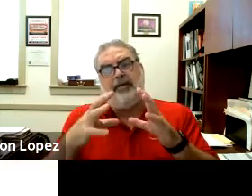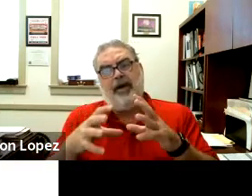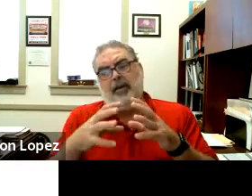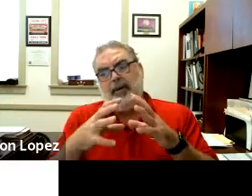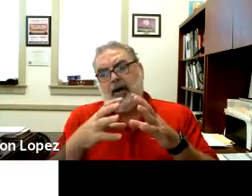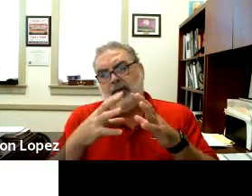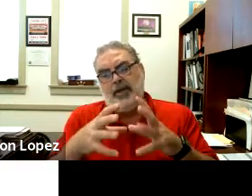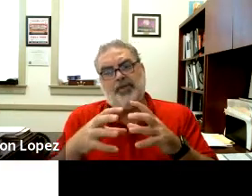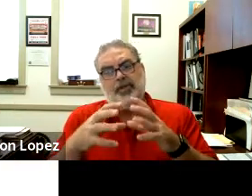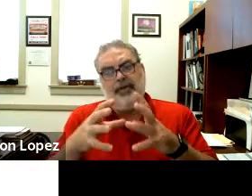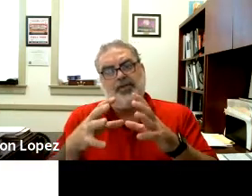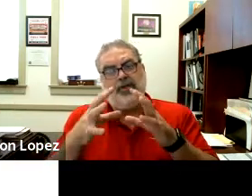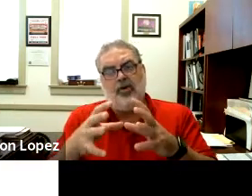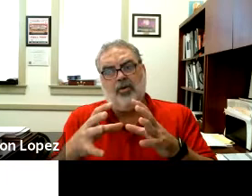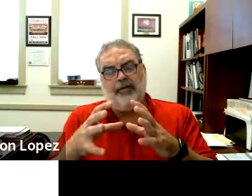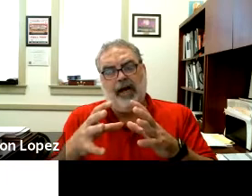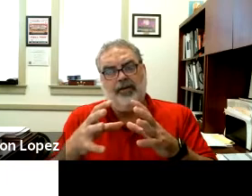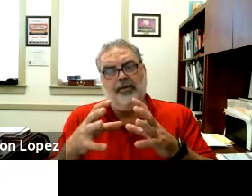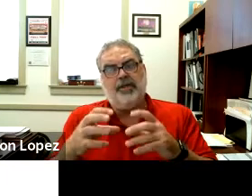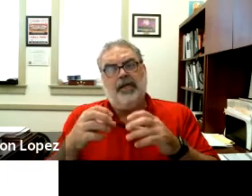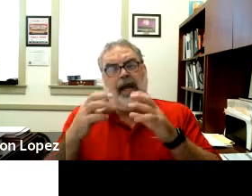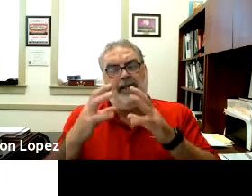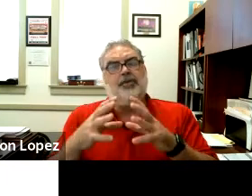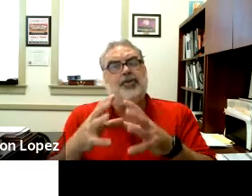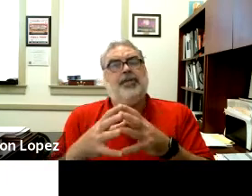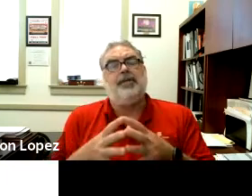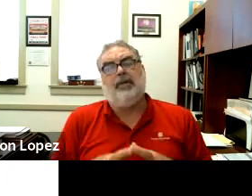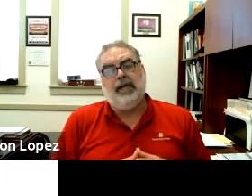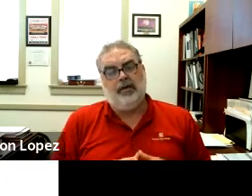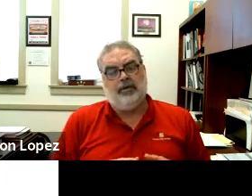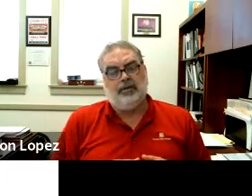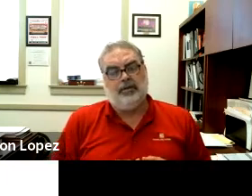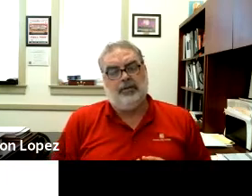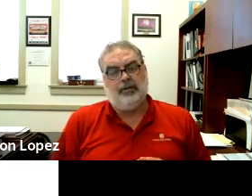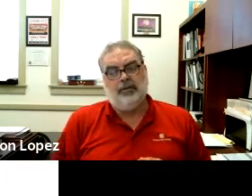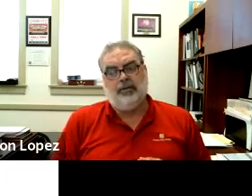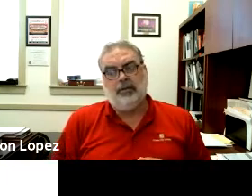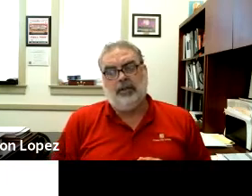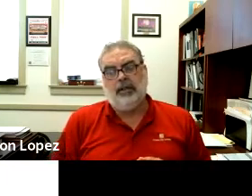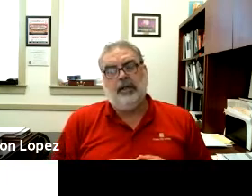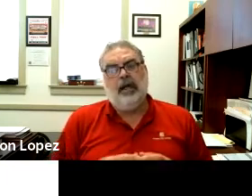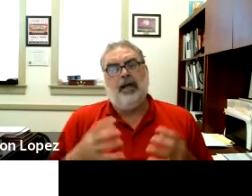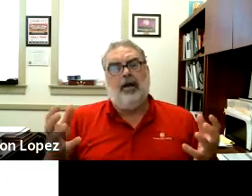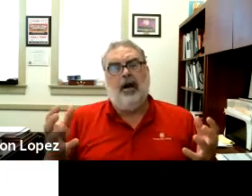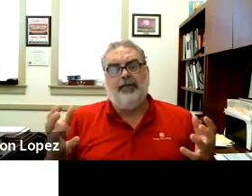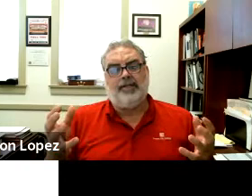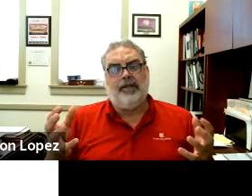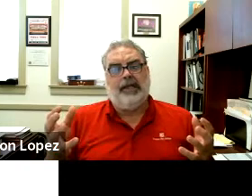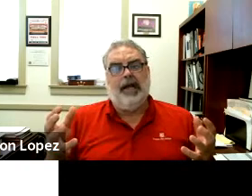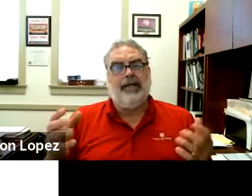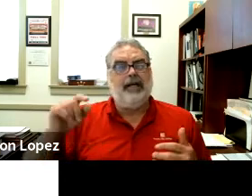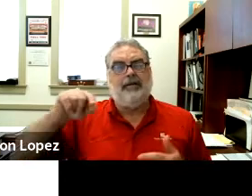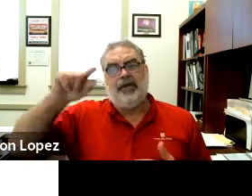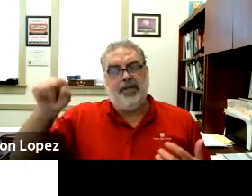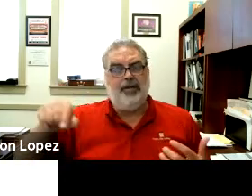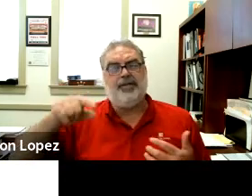how we develop our mission, vision, core values, and then strategic plan goals. And obviously,